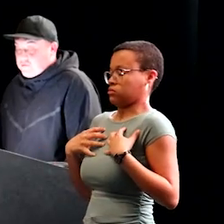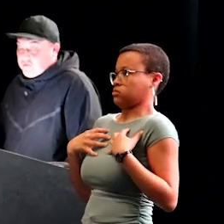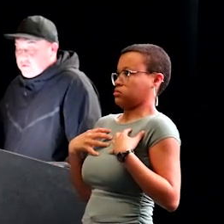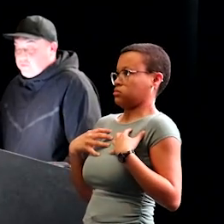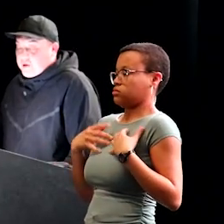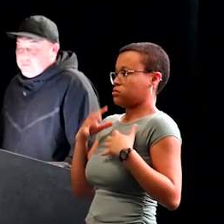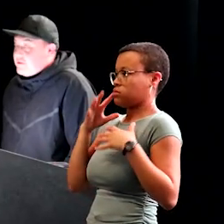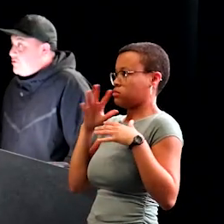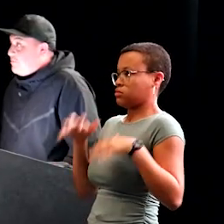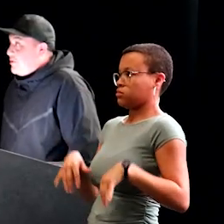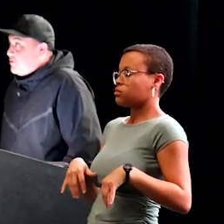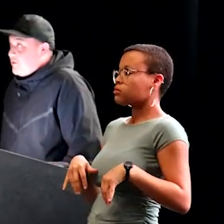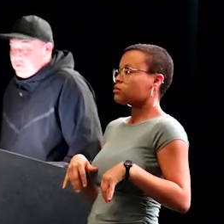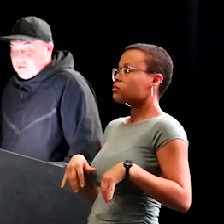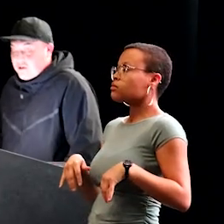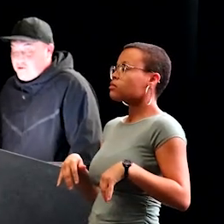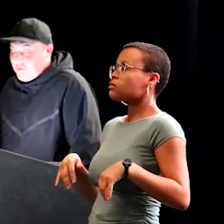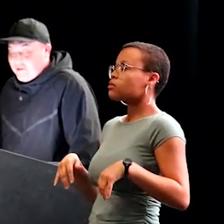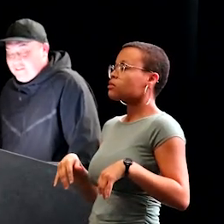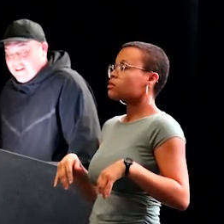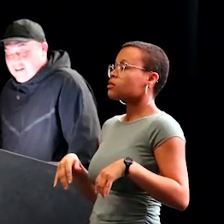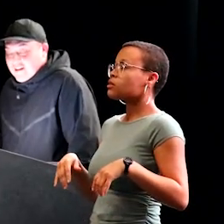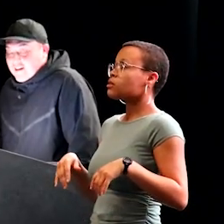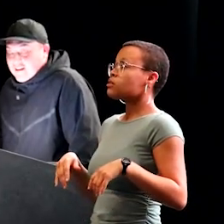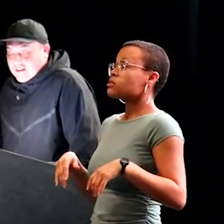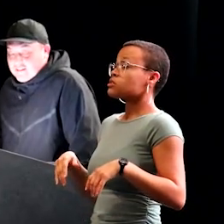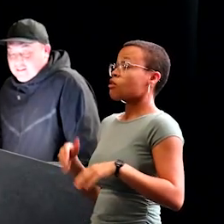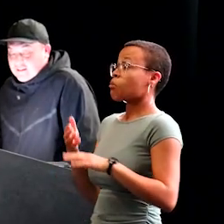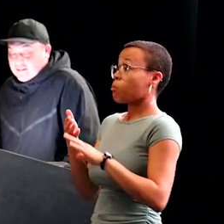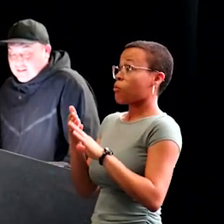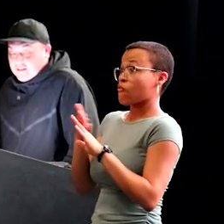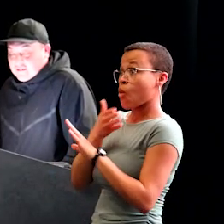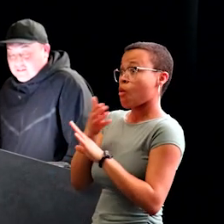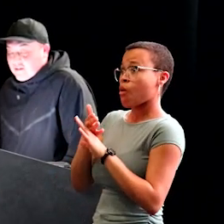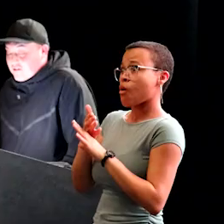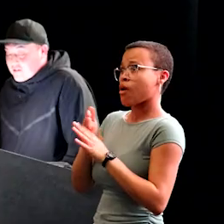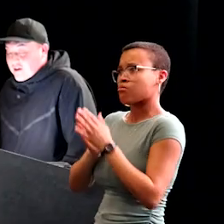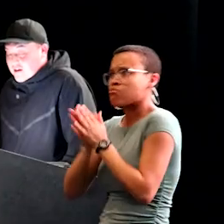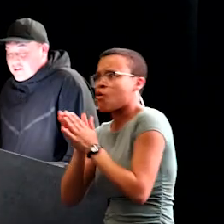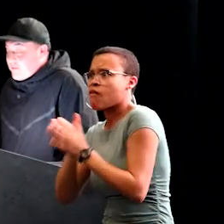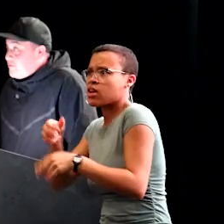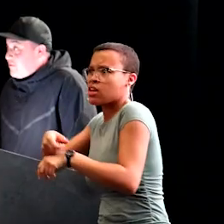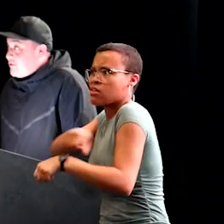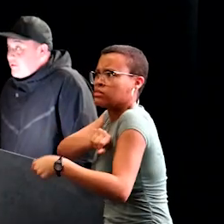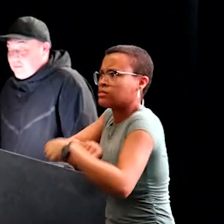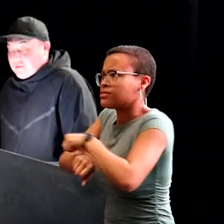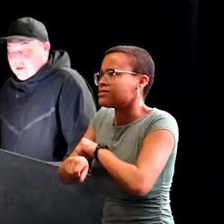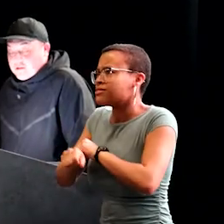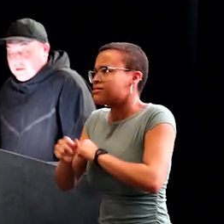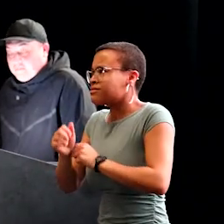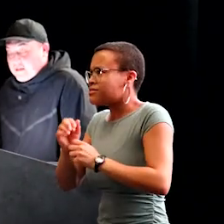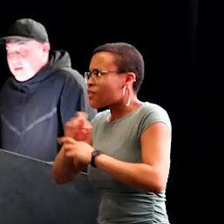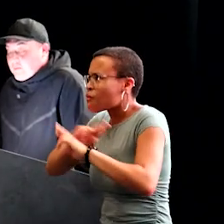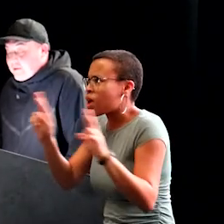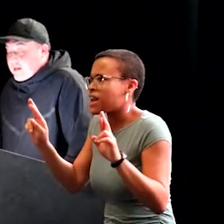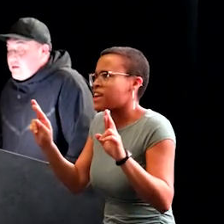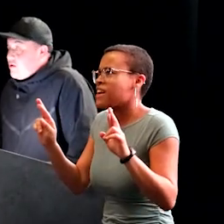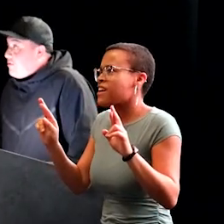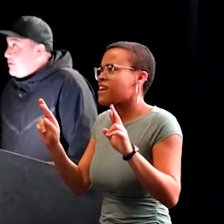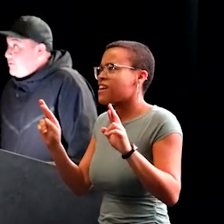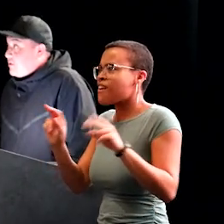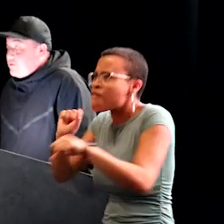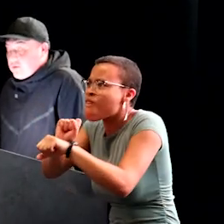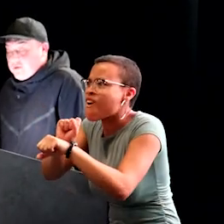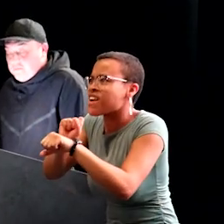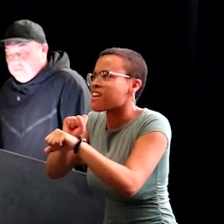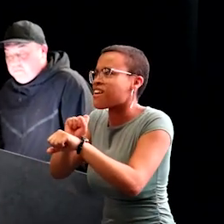this fueled by potential mantra I was just telling you about. I had done a solid CAD job. I was very excited about the CAD job, but I had no